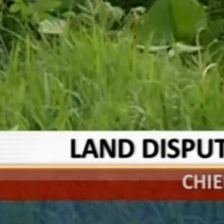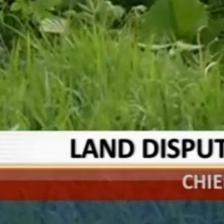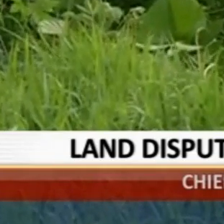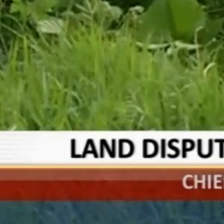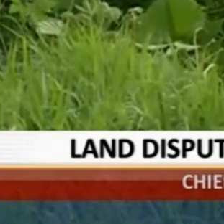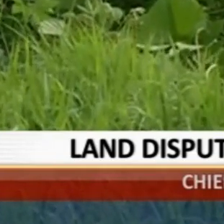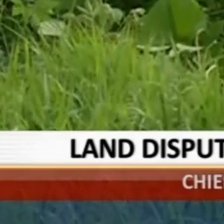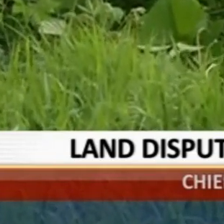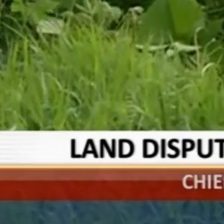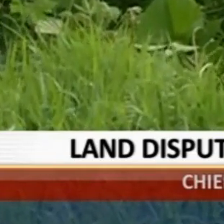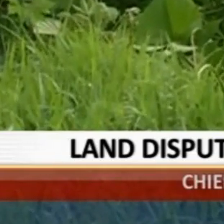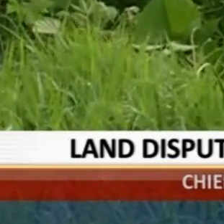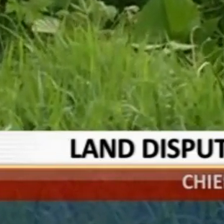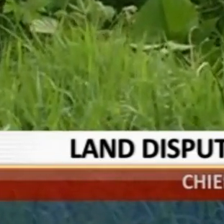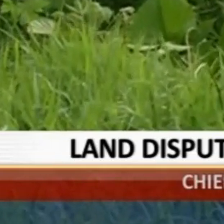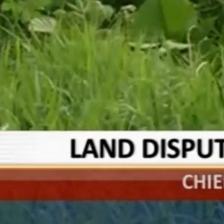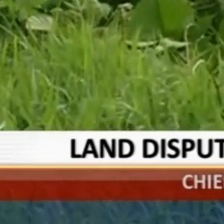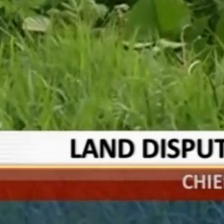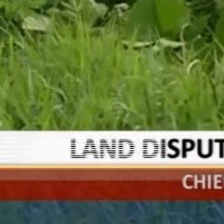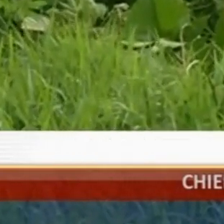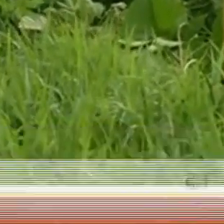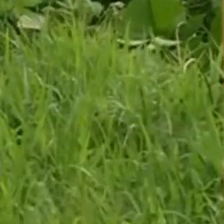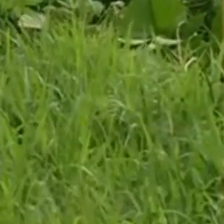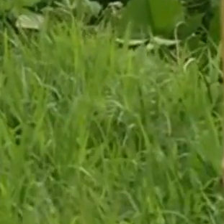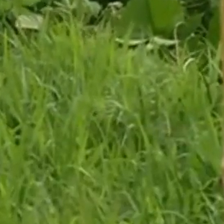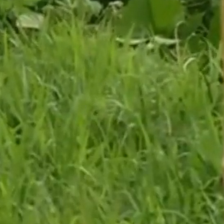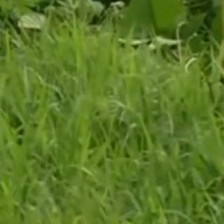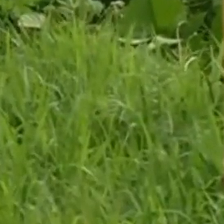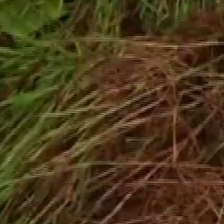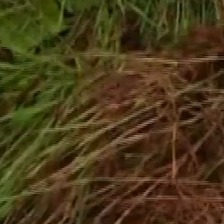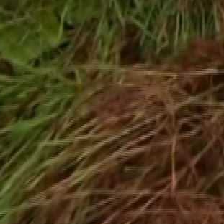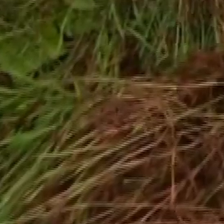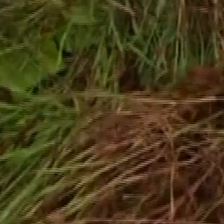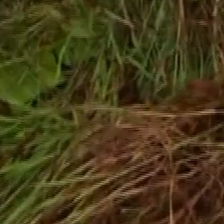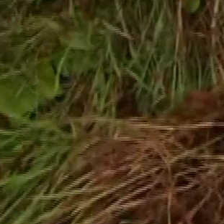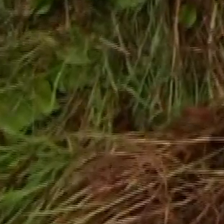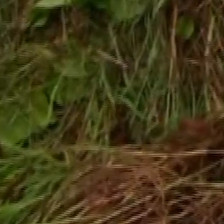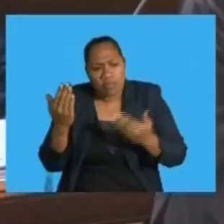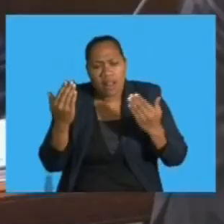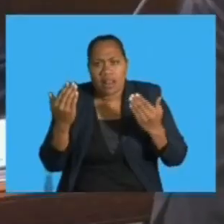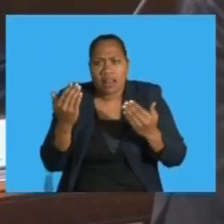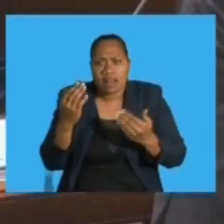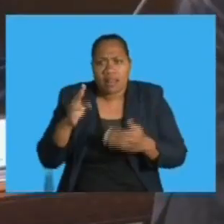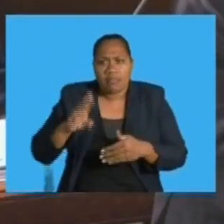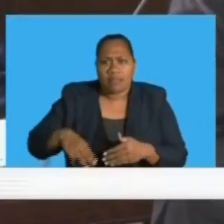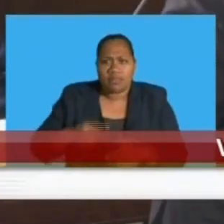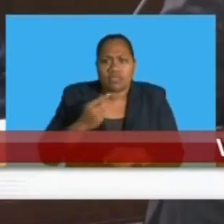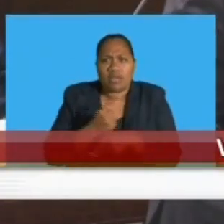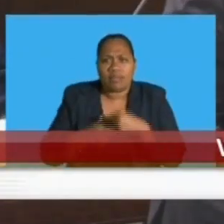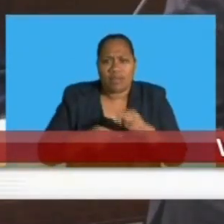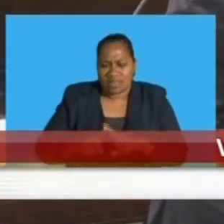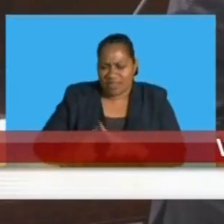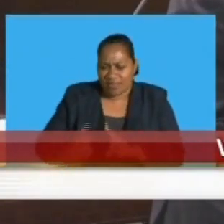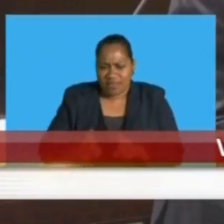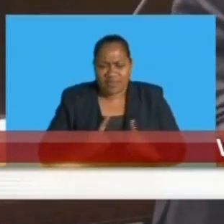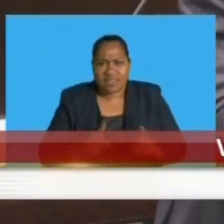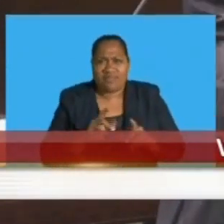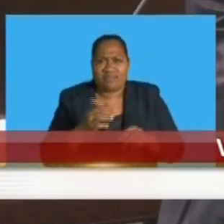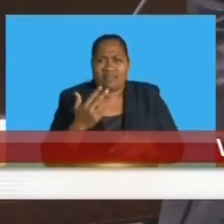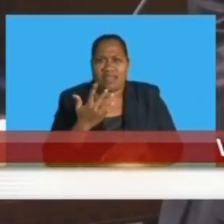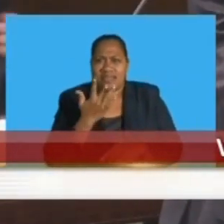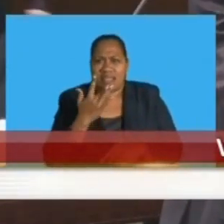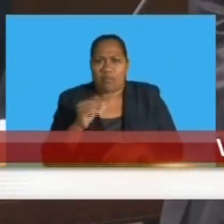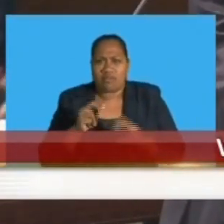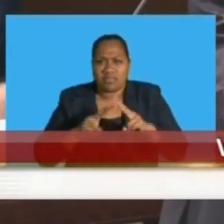of lands, the Prime Minister says this is the issue addressed by chiefs. There's only one survey that we know. That